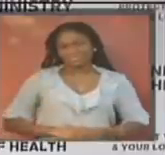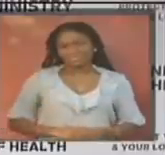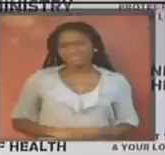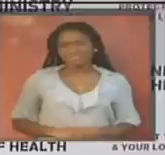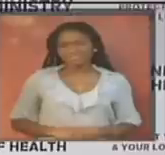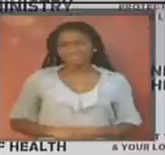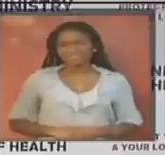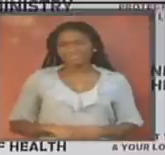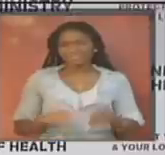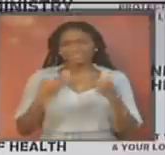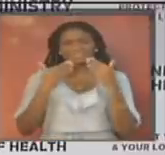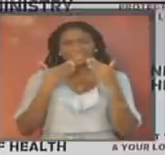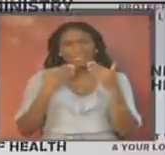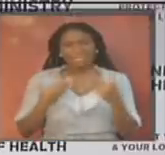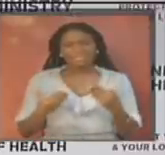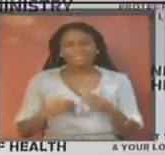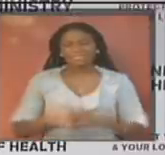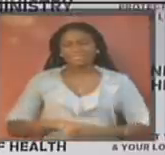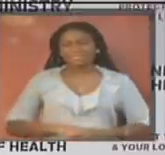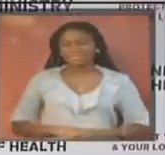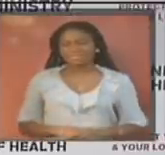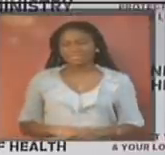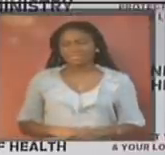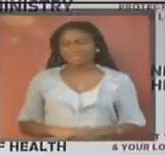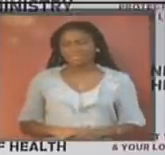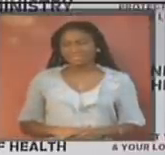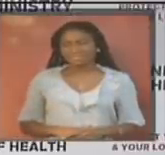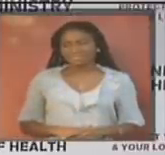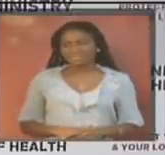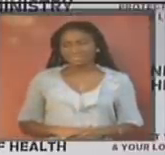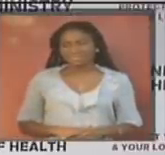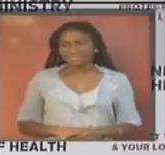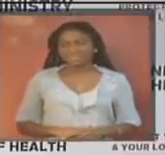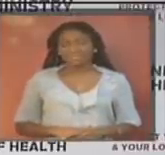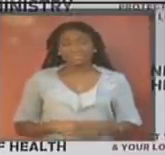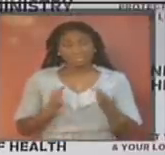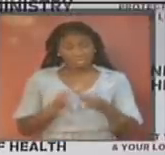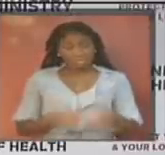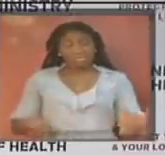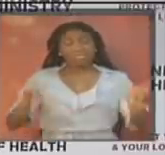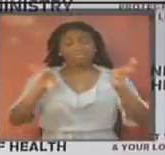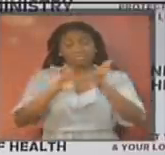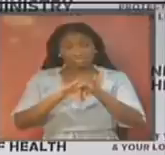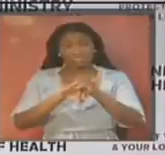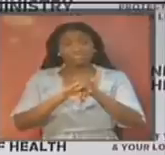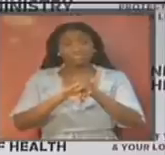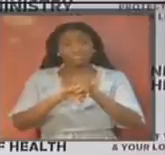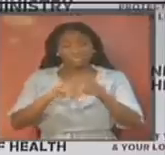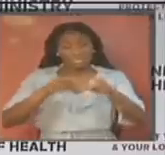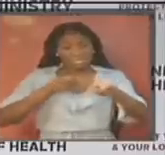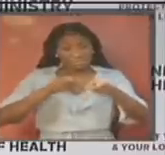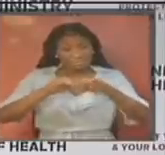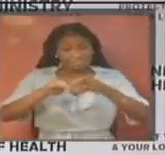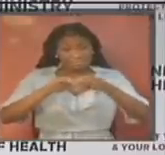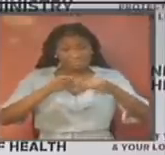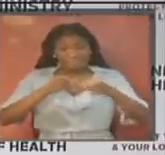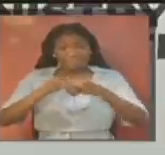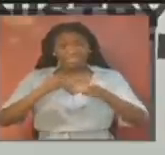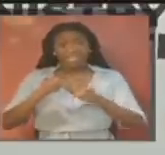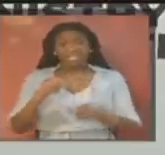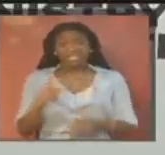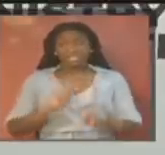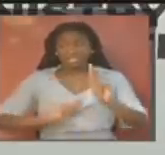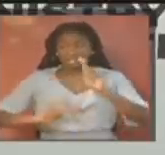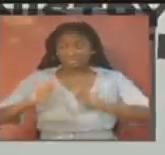very much, Dr. Paul. Effective home care is critical in the management of COVID patients, not just for the